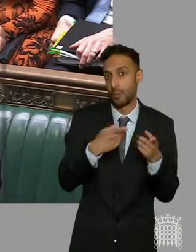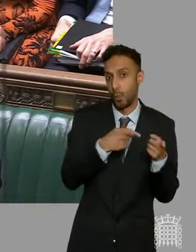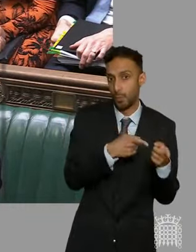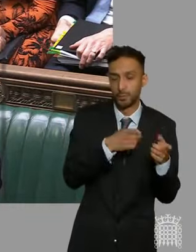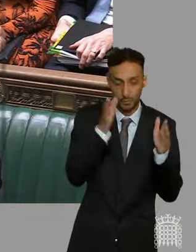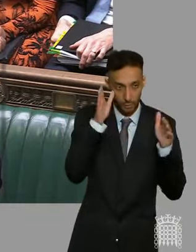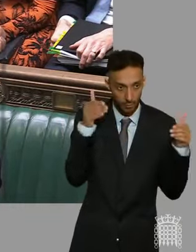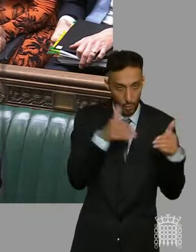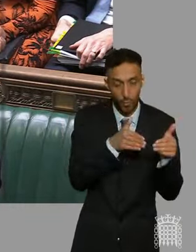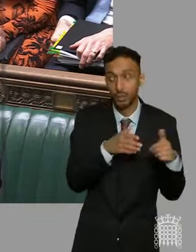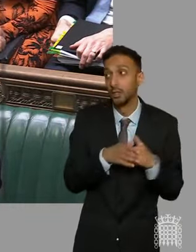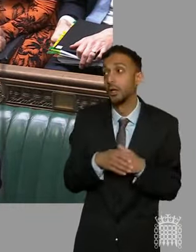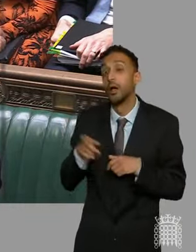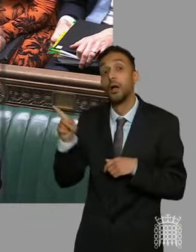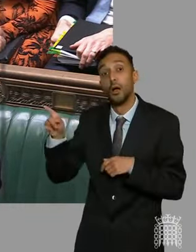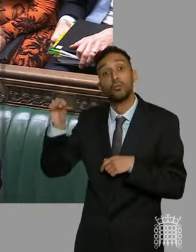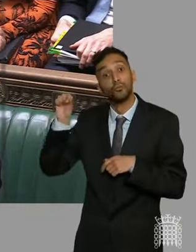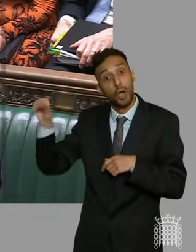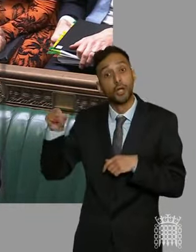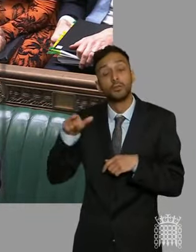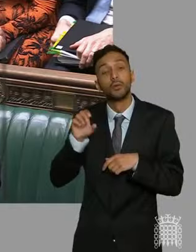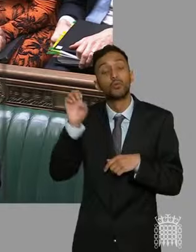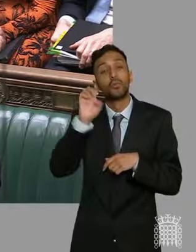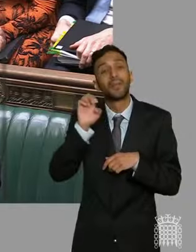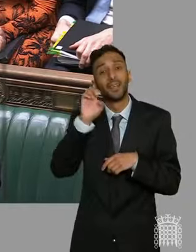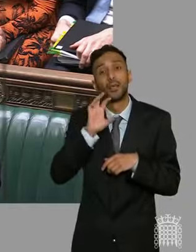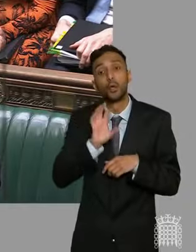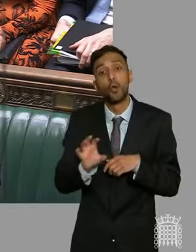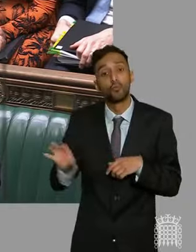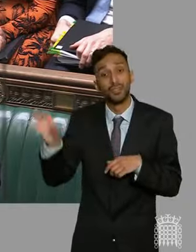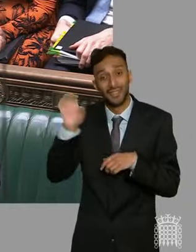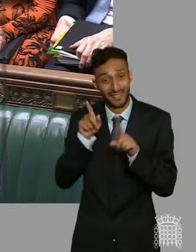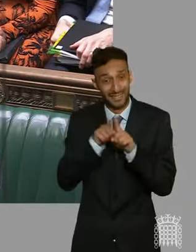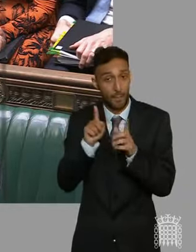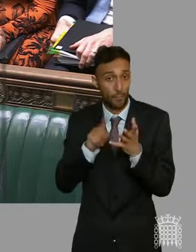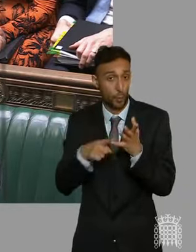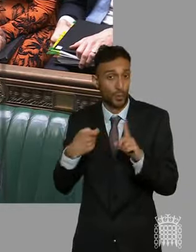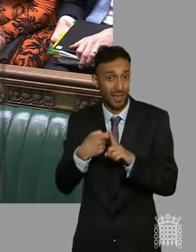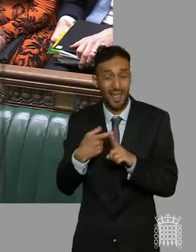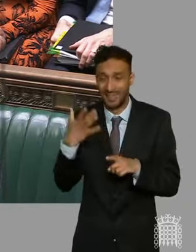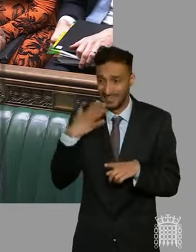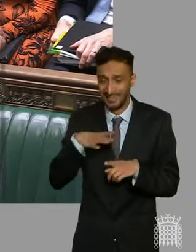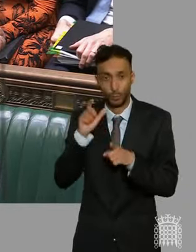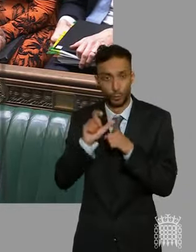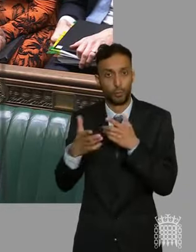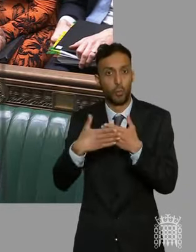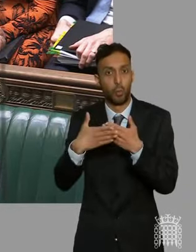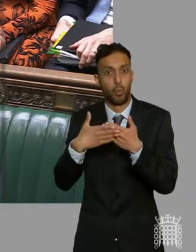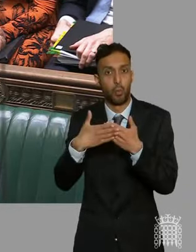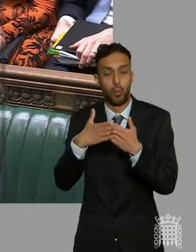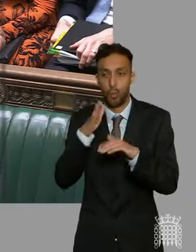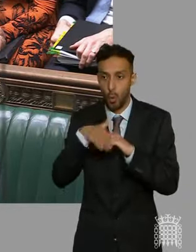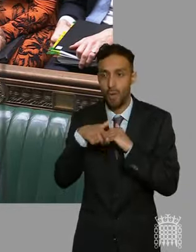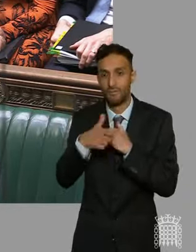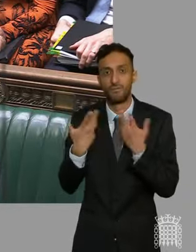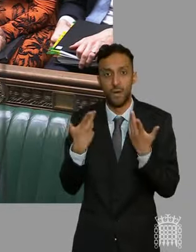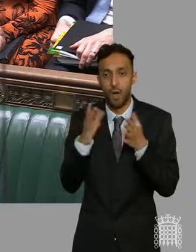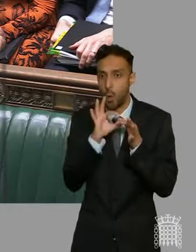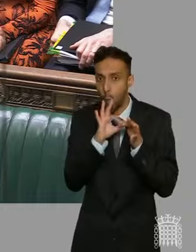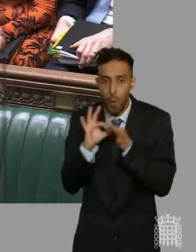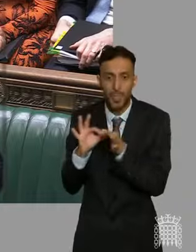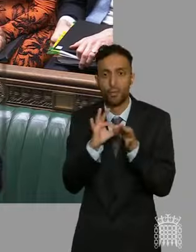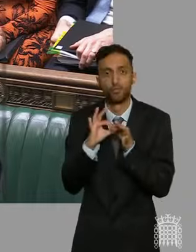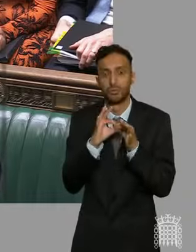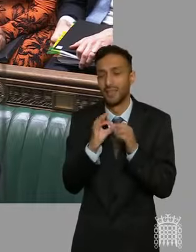the United Kingdom, do need to do more on capability, on coordination, and on defence